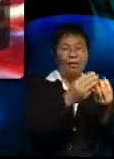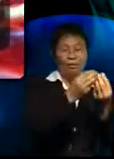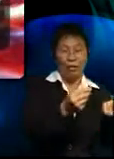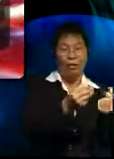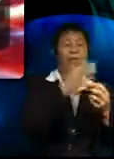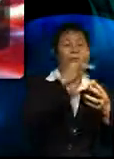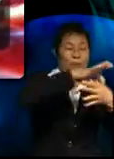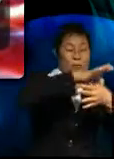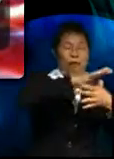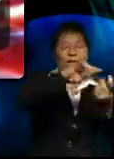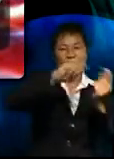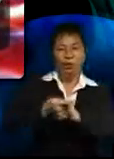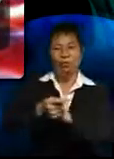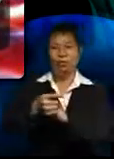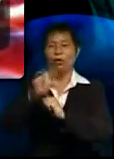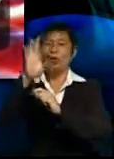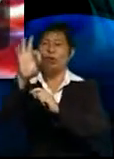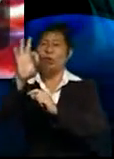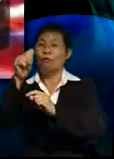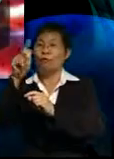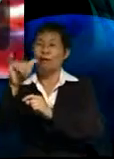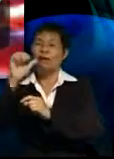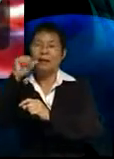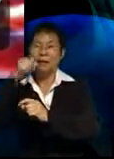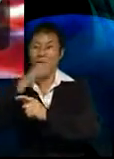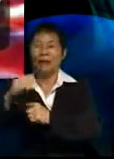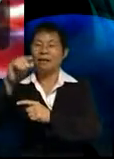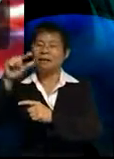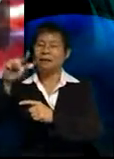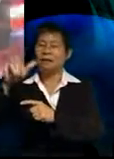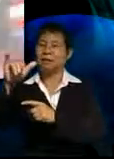fats into fatty acids and glycerol.